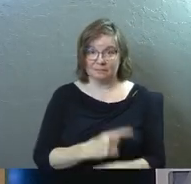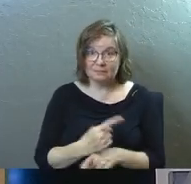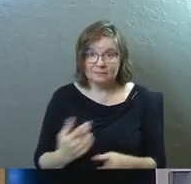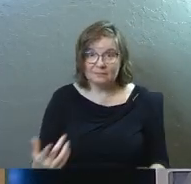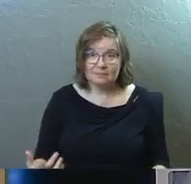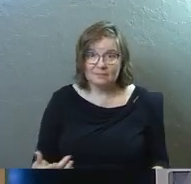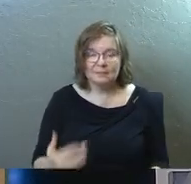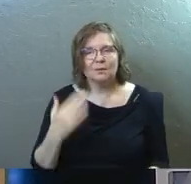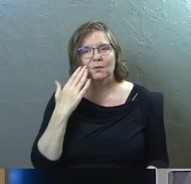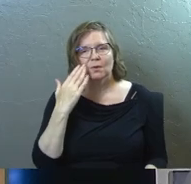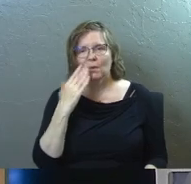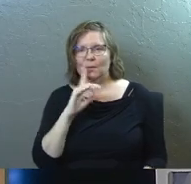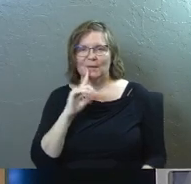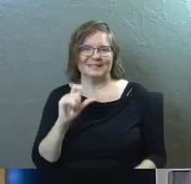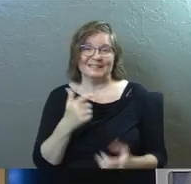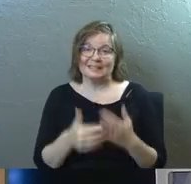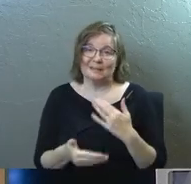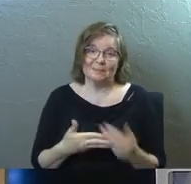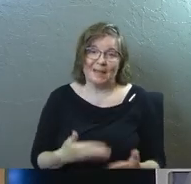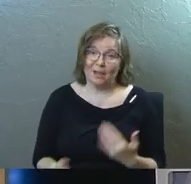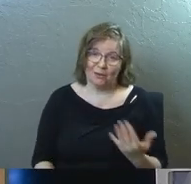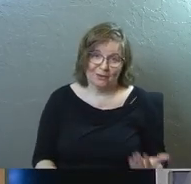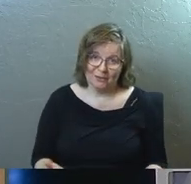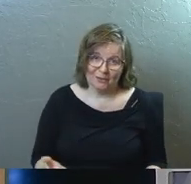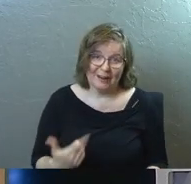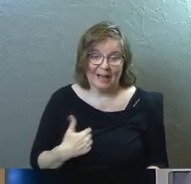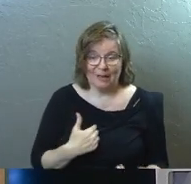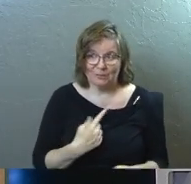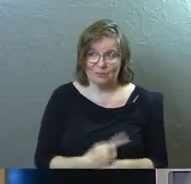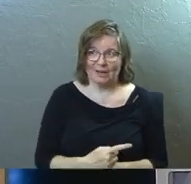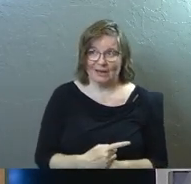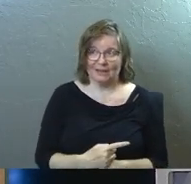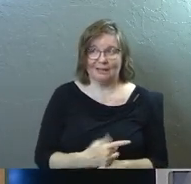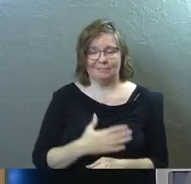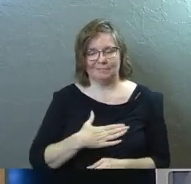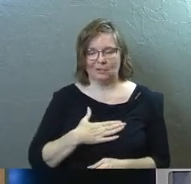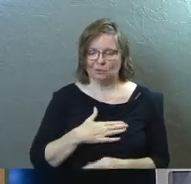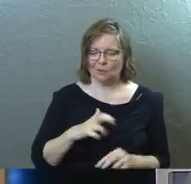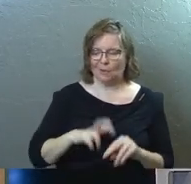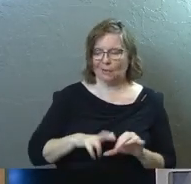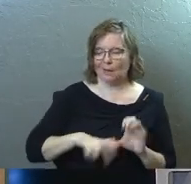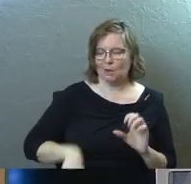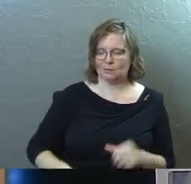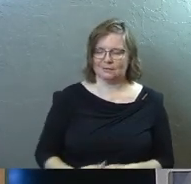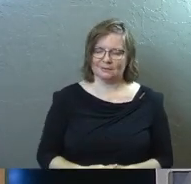right? But you know that it really doesn't matter at the end of the day. I was right. Enjoy the couch.